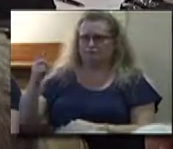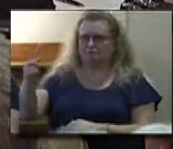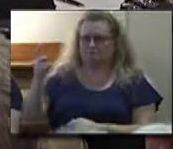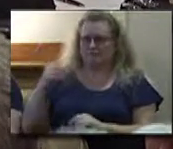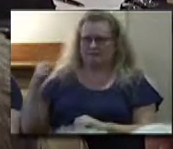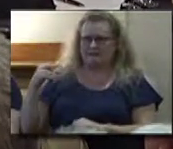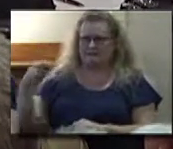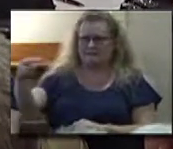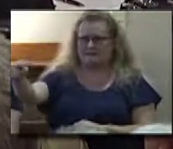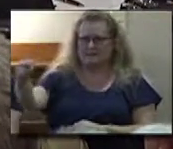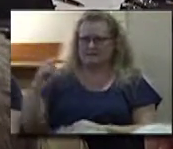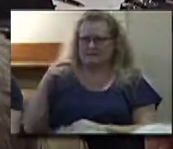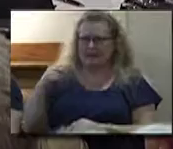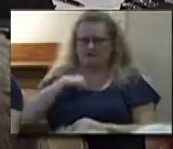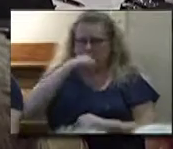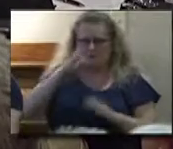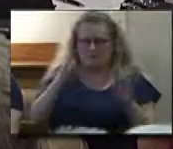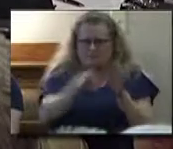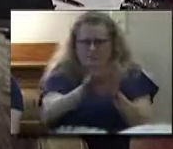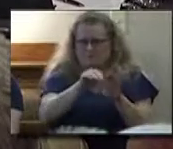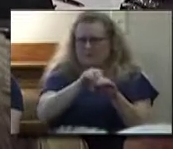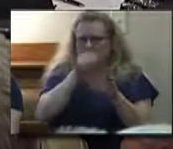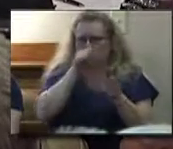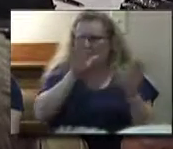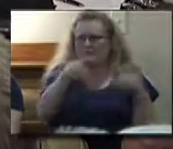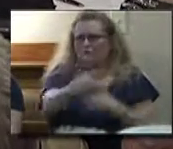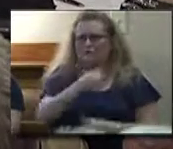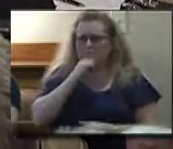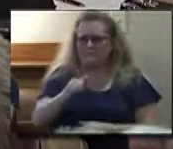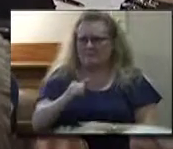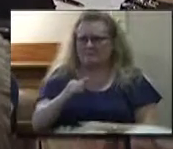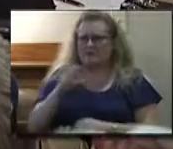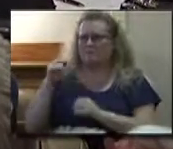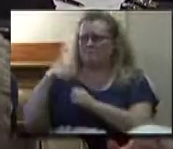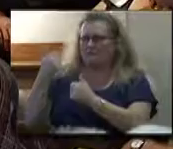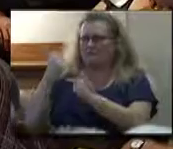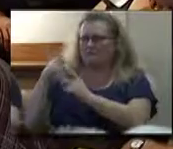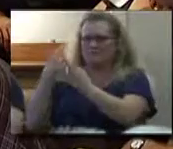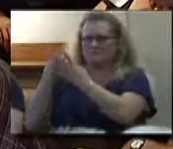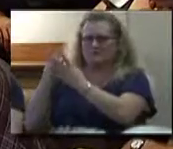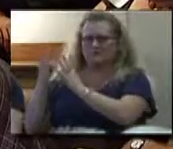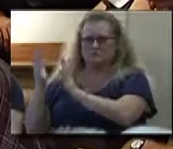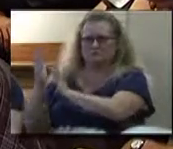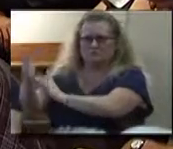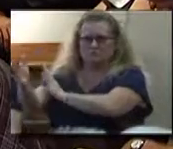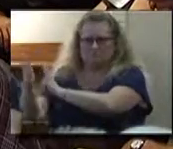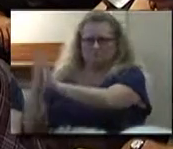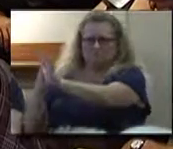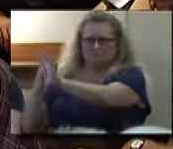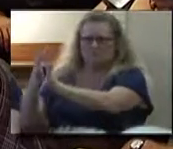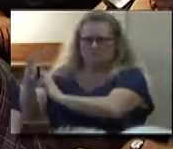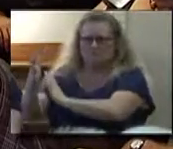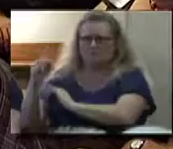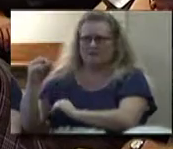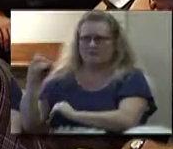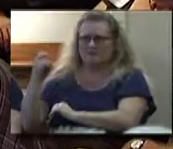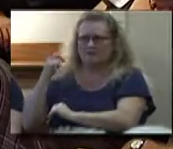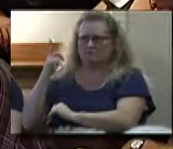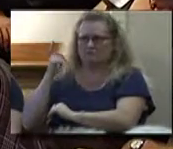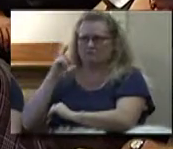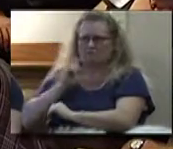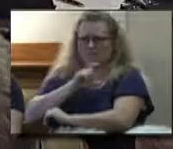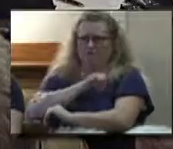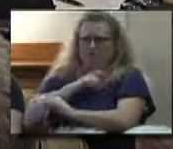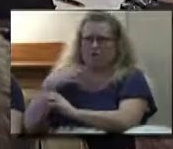You know, I'm not closed into a room. And inmates are going by. It's quite irritating. You know, you get used to all this kind